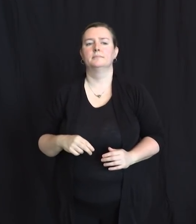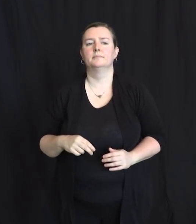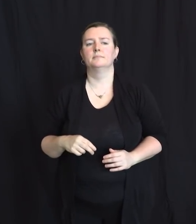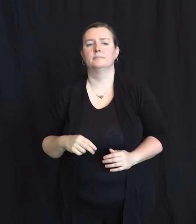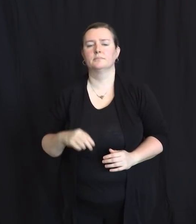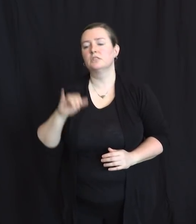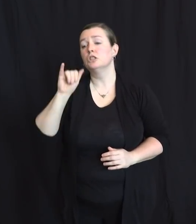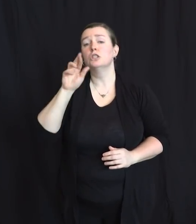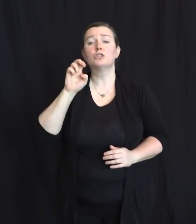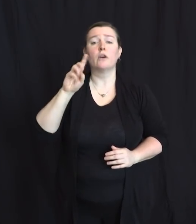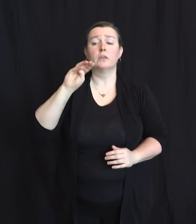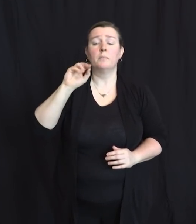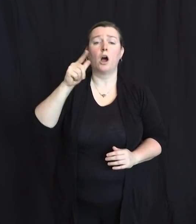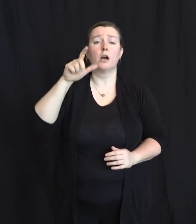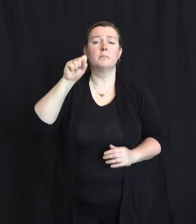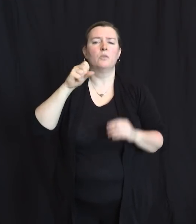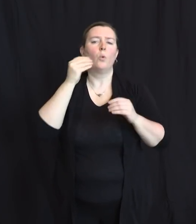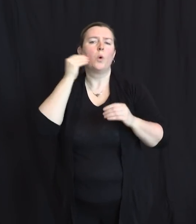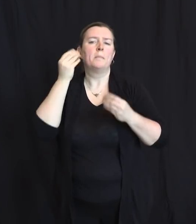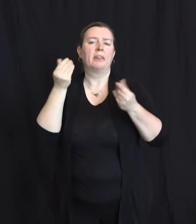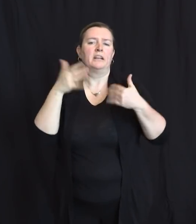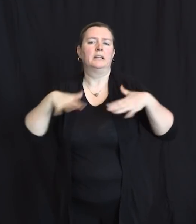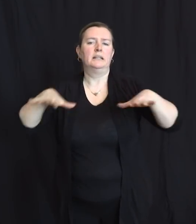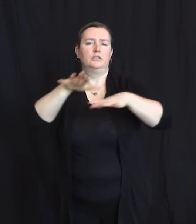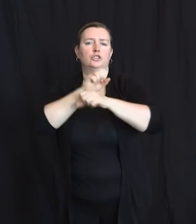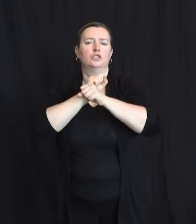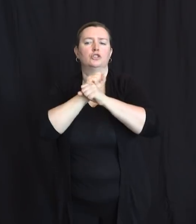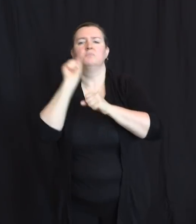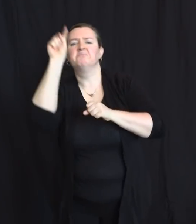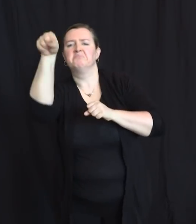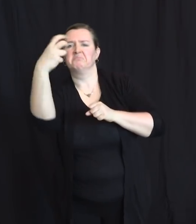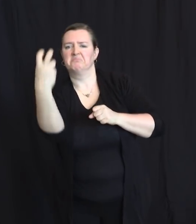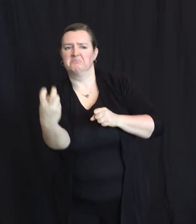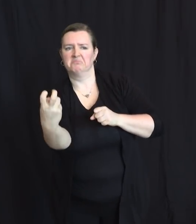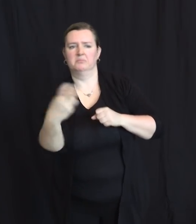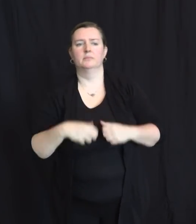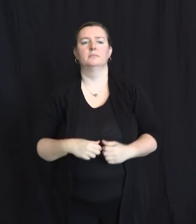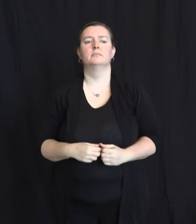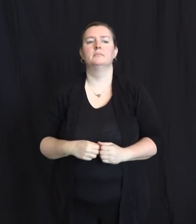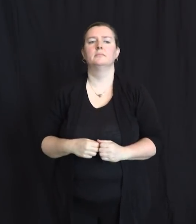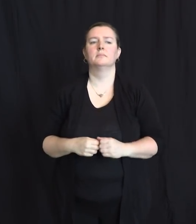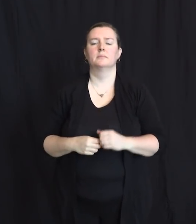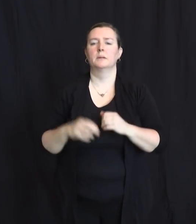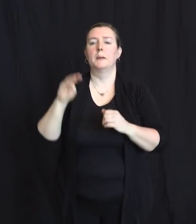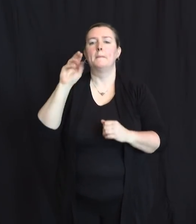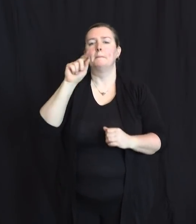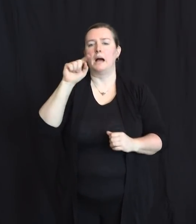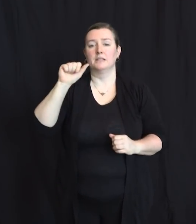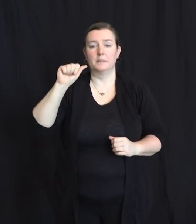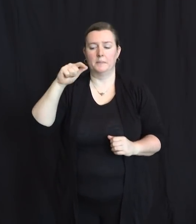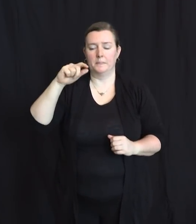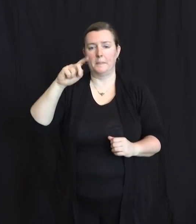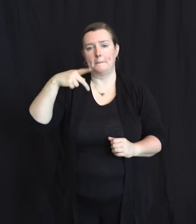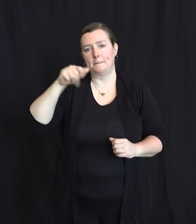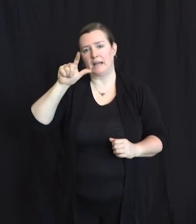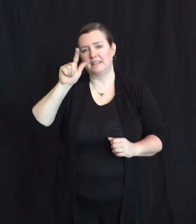Preparedness with us. I know Matt Placken, Chief Counsel, will join us in a bit. And joining us today on the far